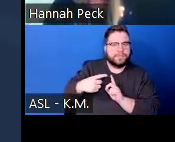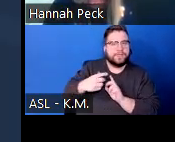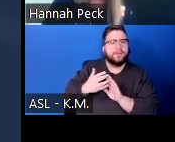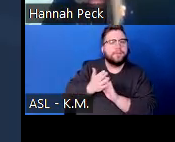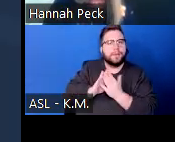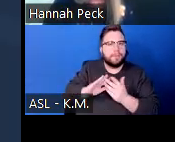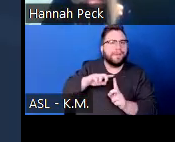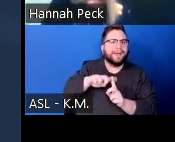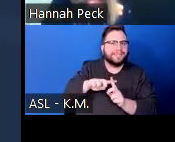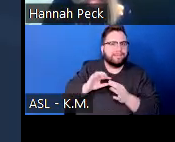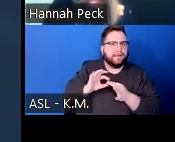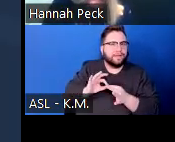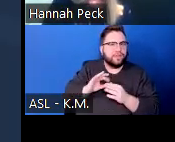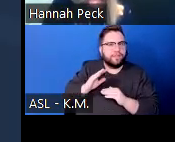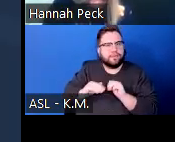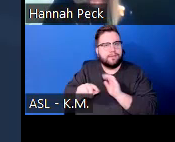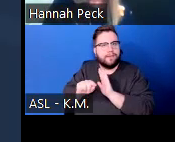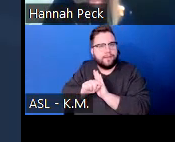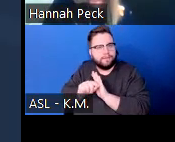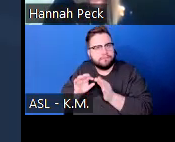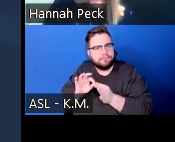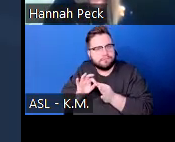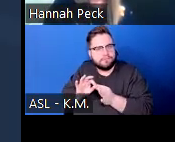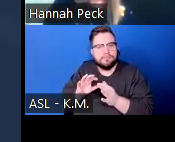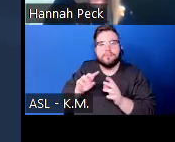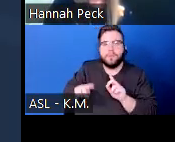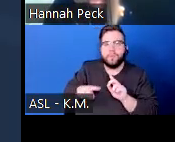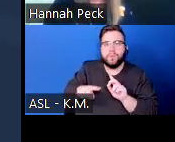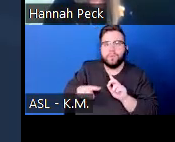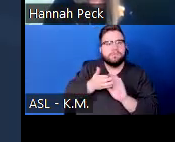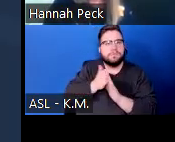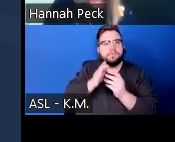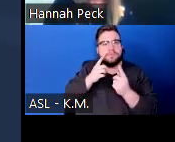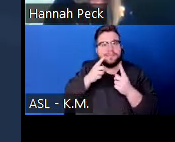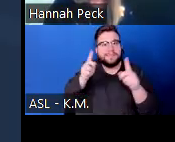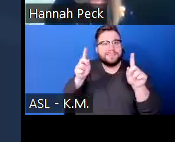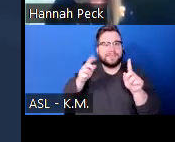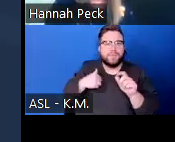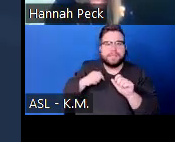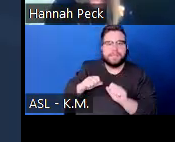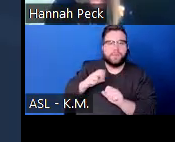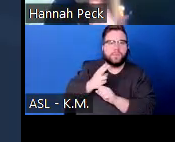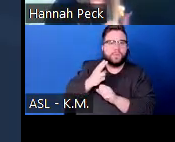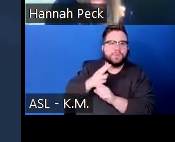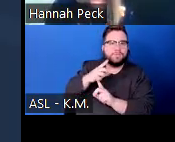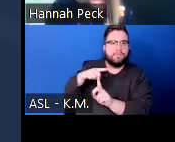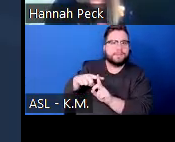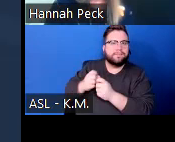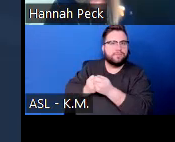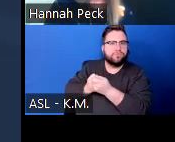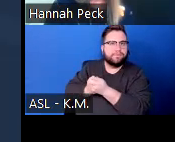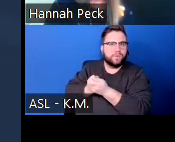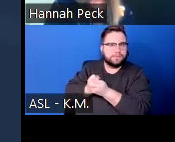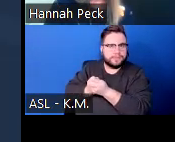sense. And then when it does go successfully, we could use positive reinforcement to further